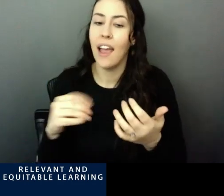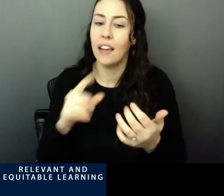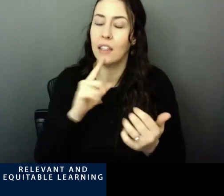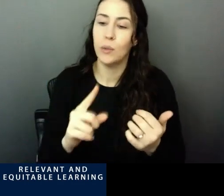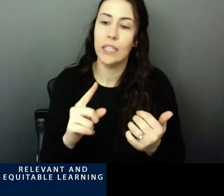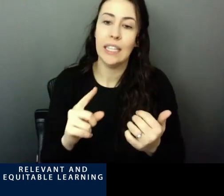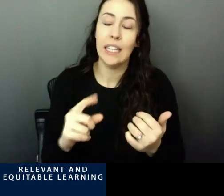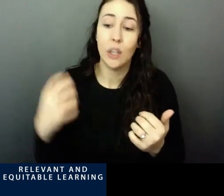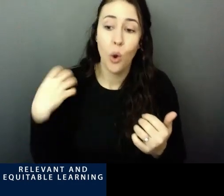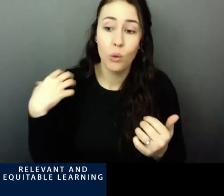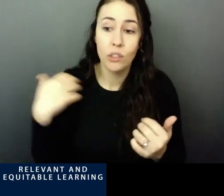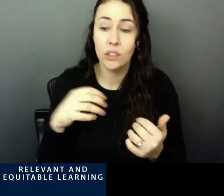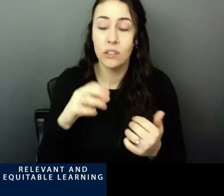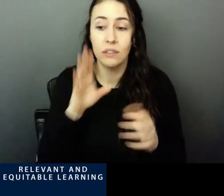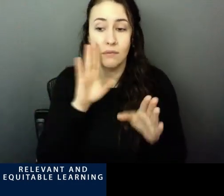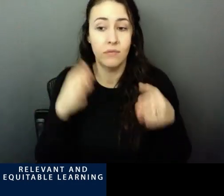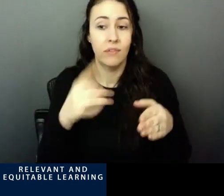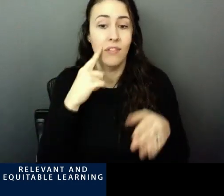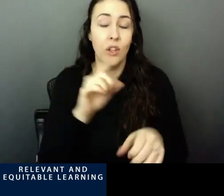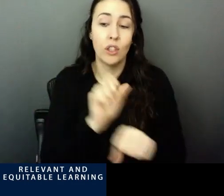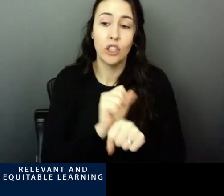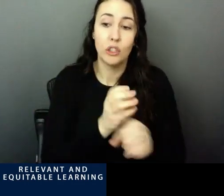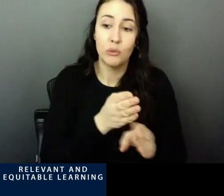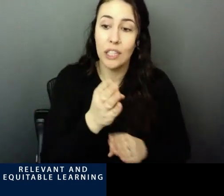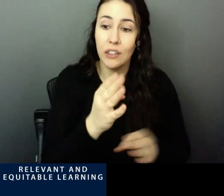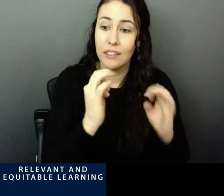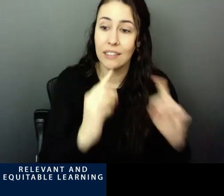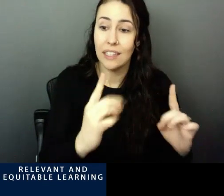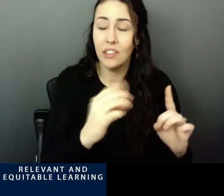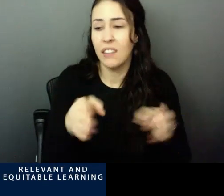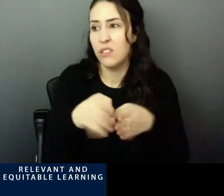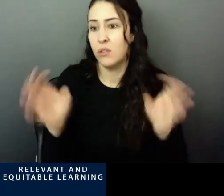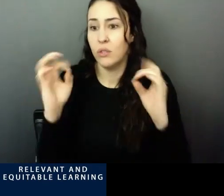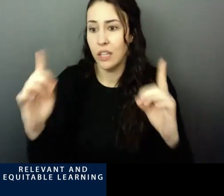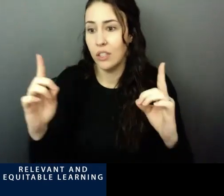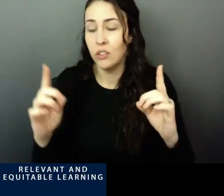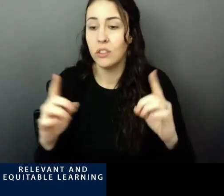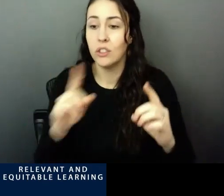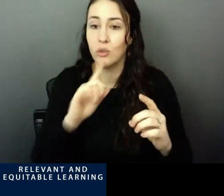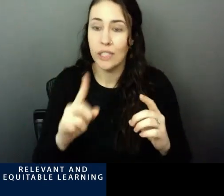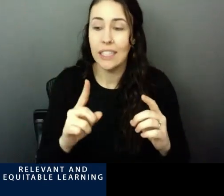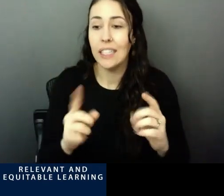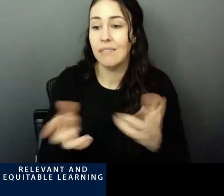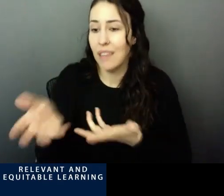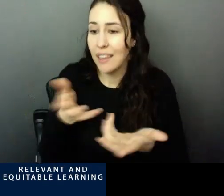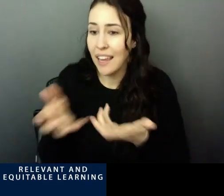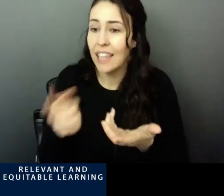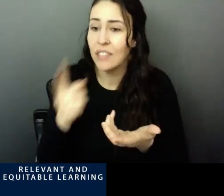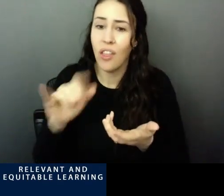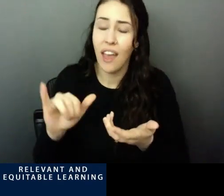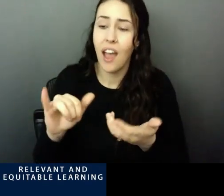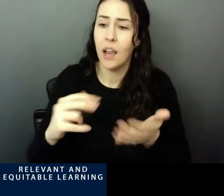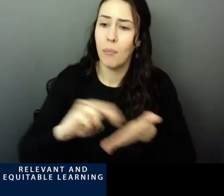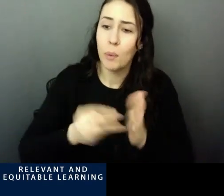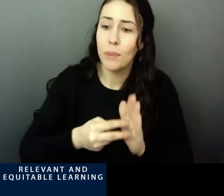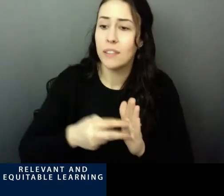career education and then in individual general education to really engage the faculty on that contextualized level, a purpose, why, and